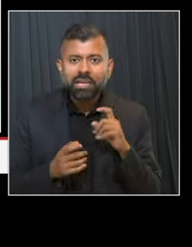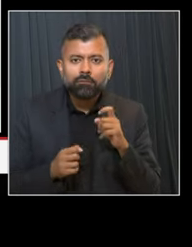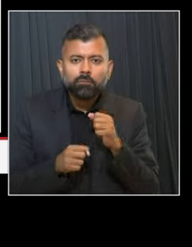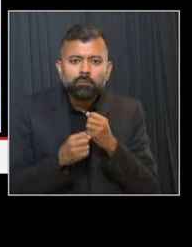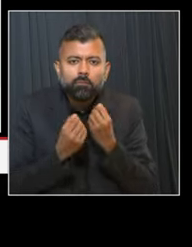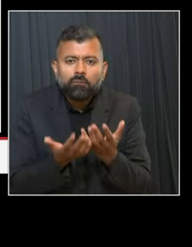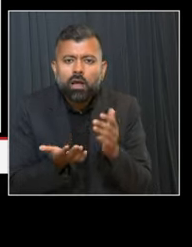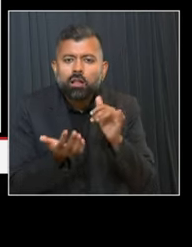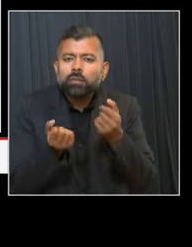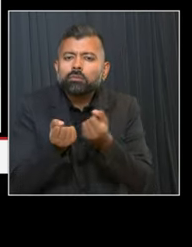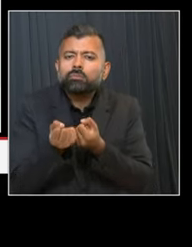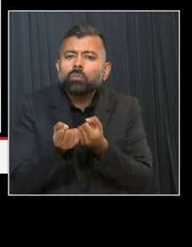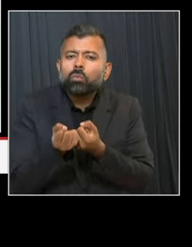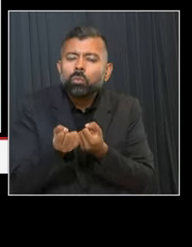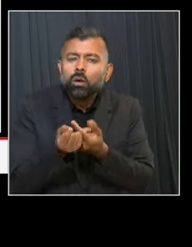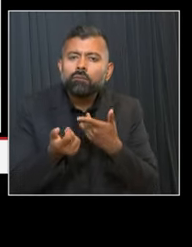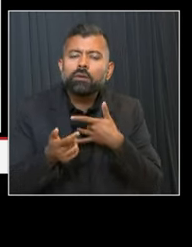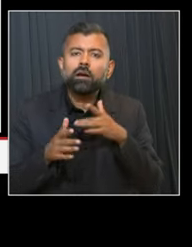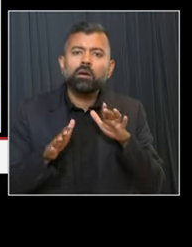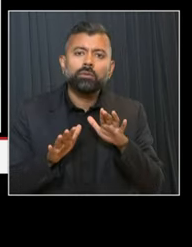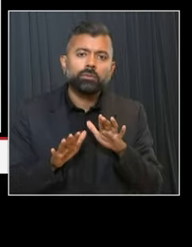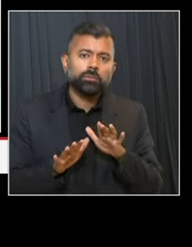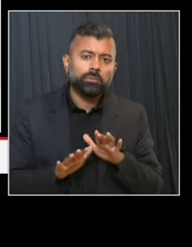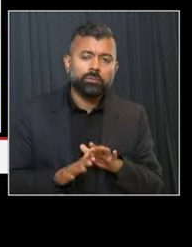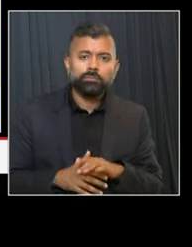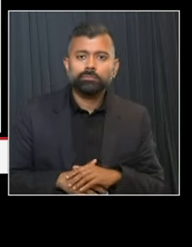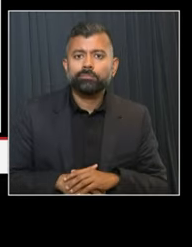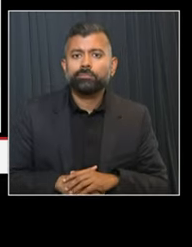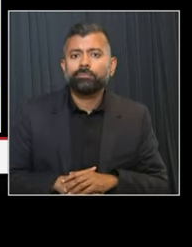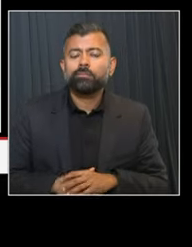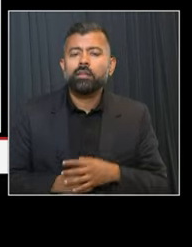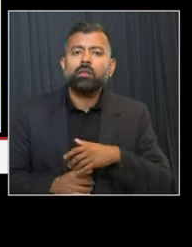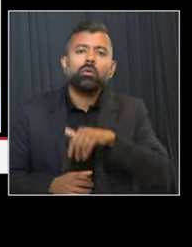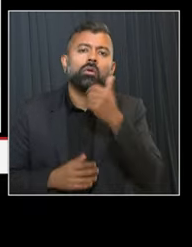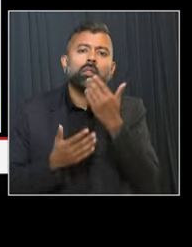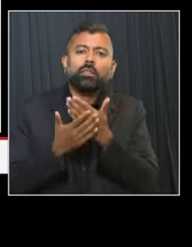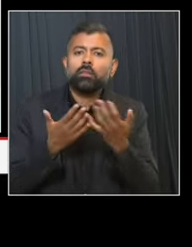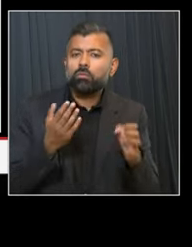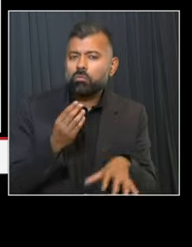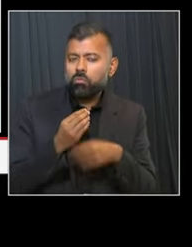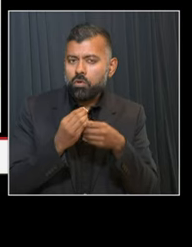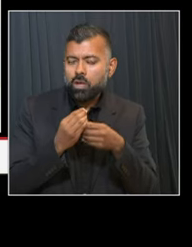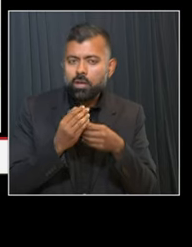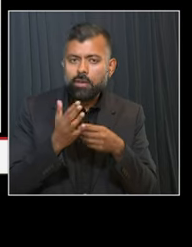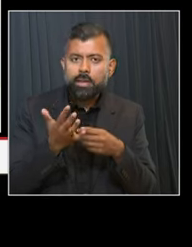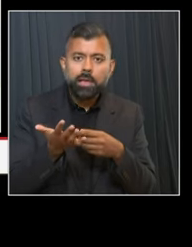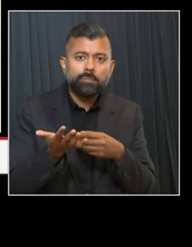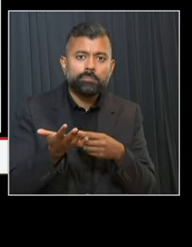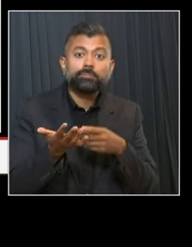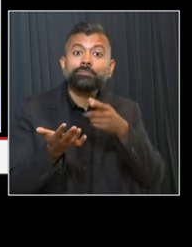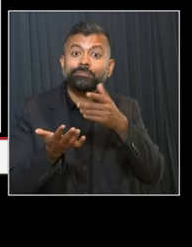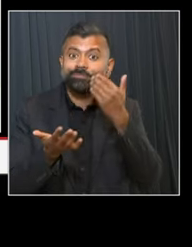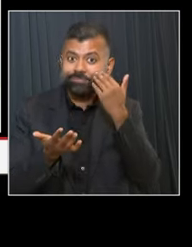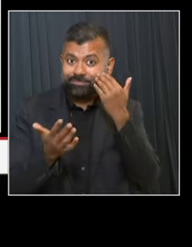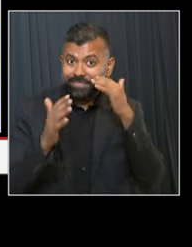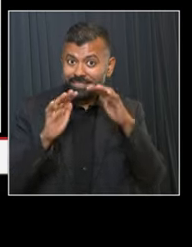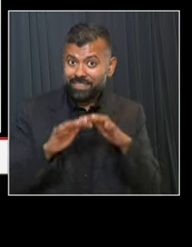One of my final things, with the stadium, which does impact a significant aspect of the